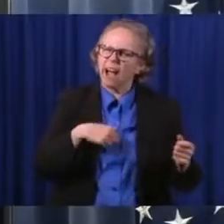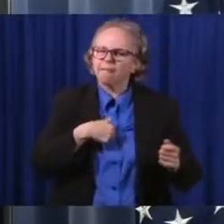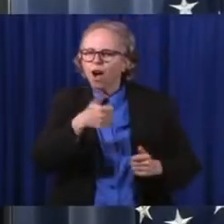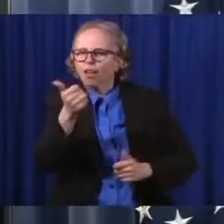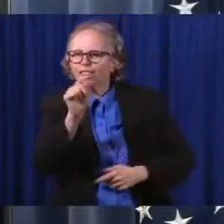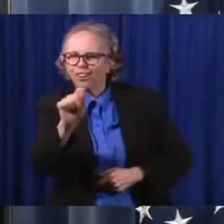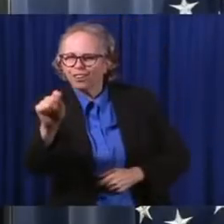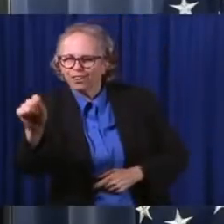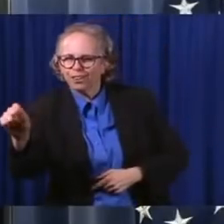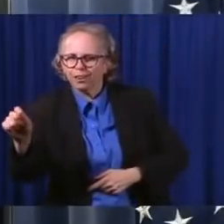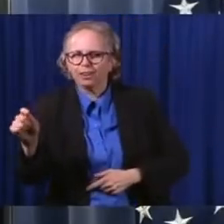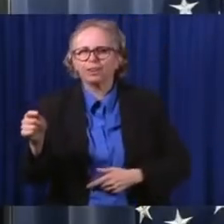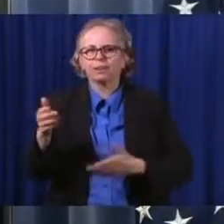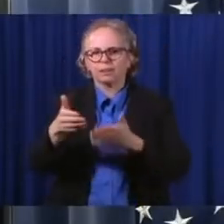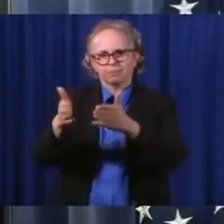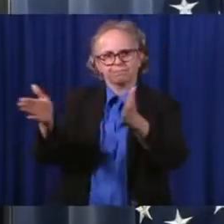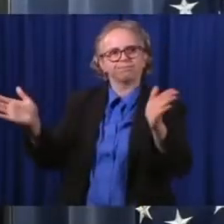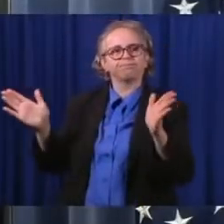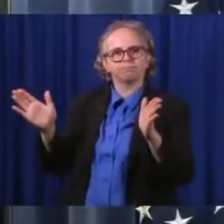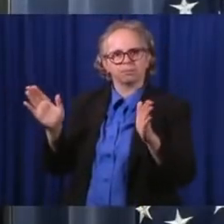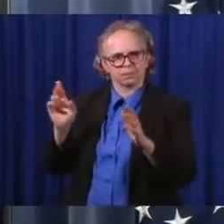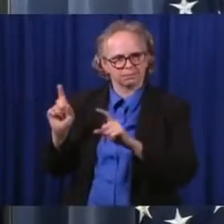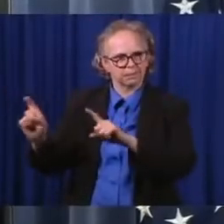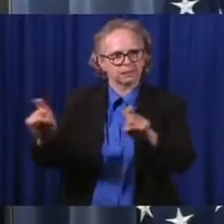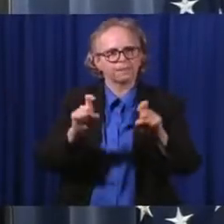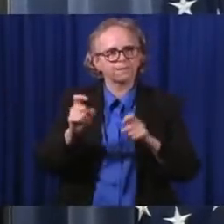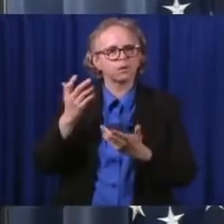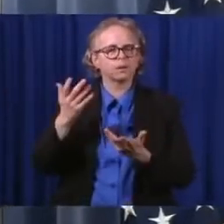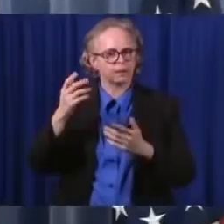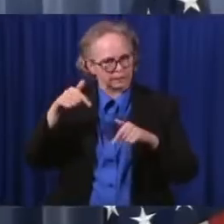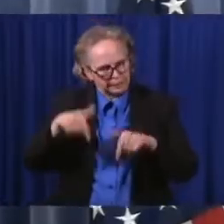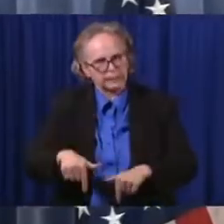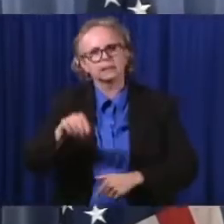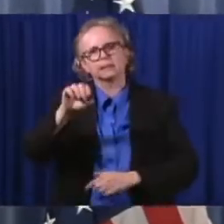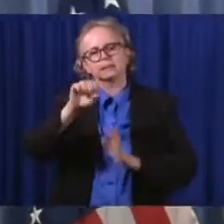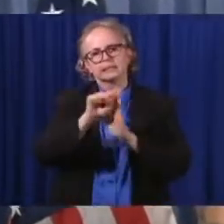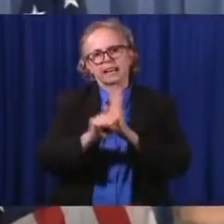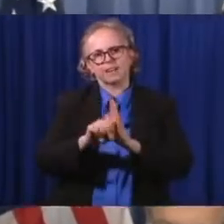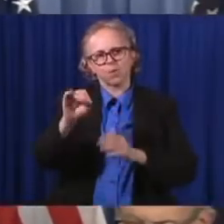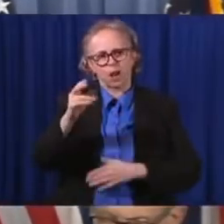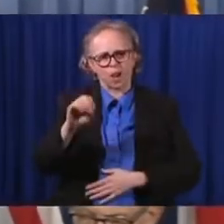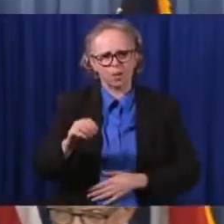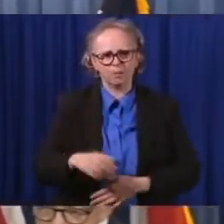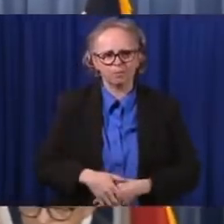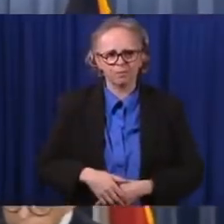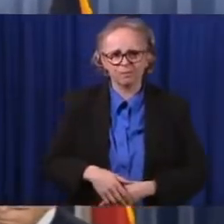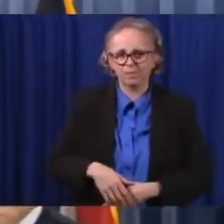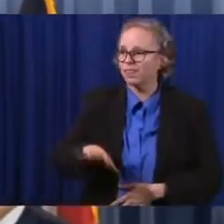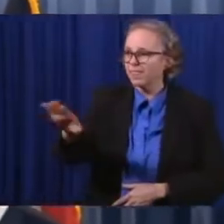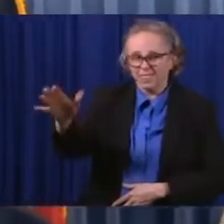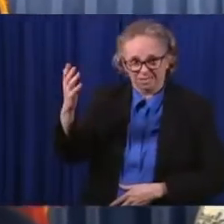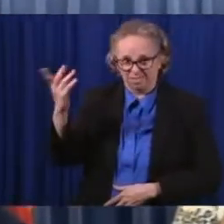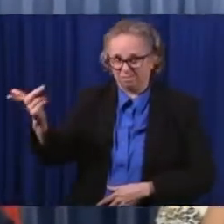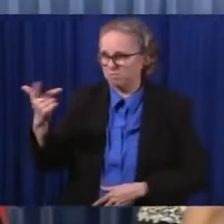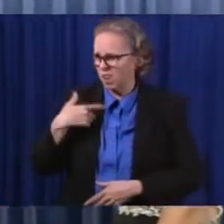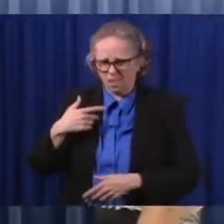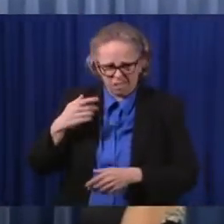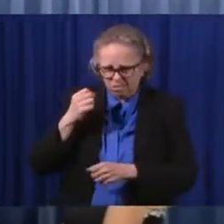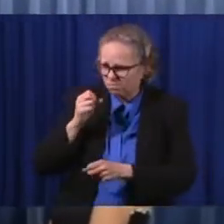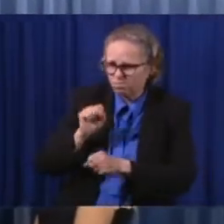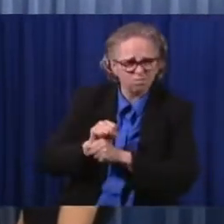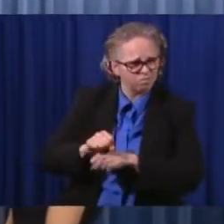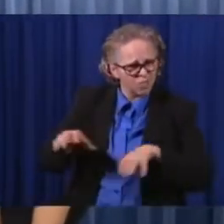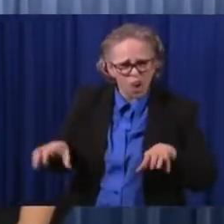testing process for the state of Ohio. So, sir, we're moving rapidly to execute your intent to save lives and protect our